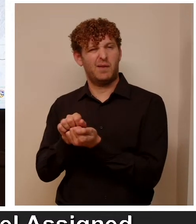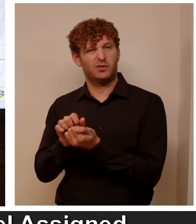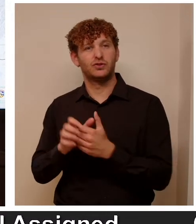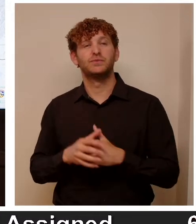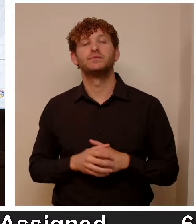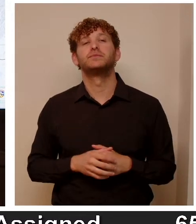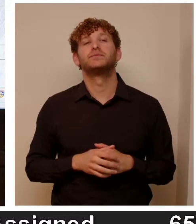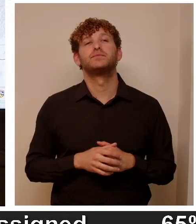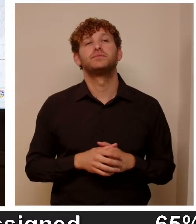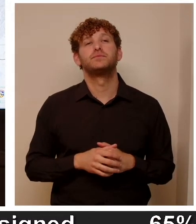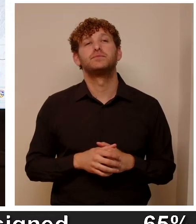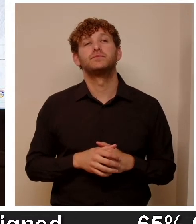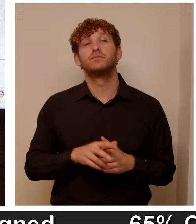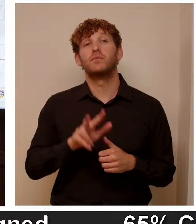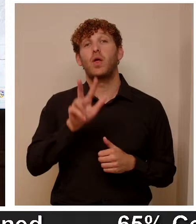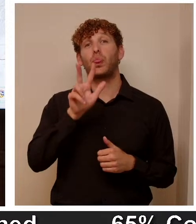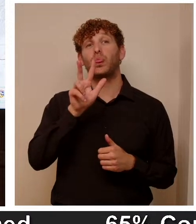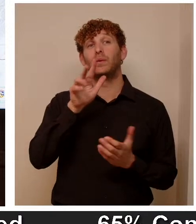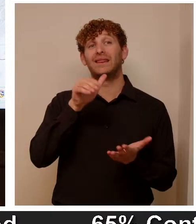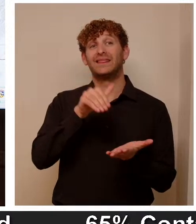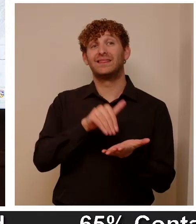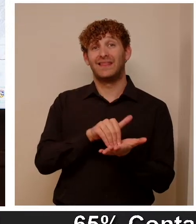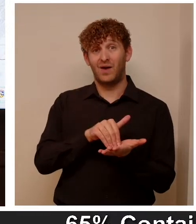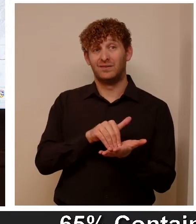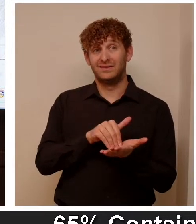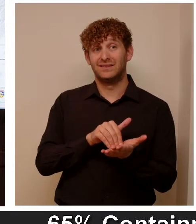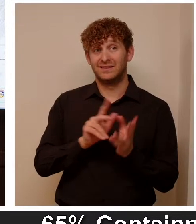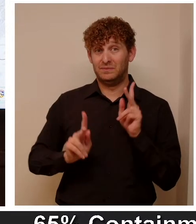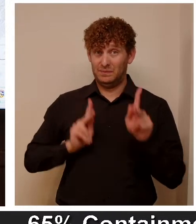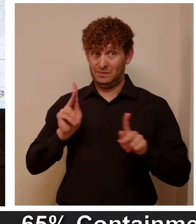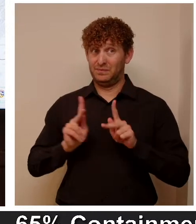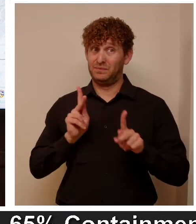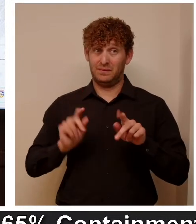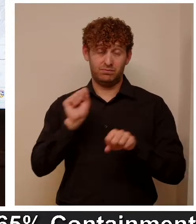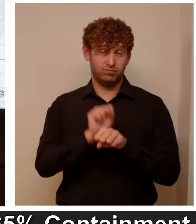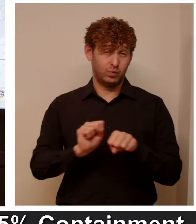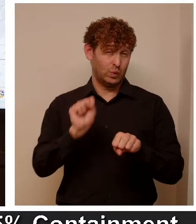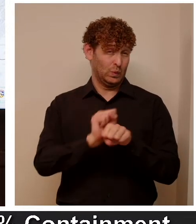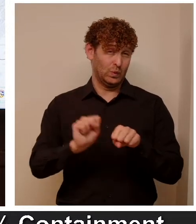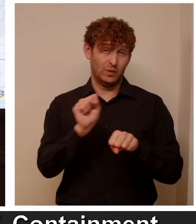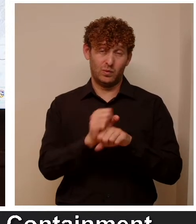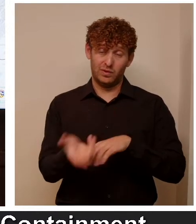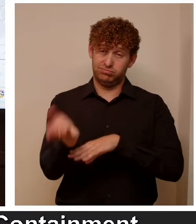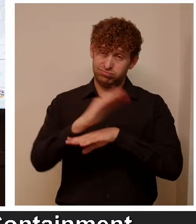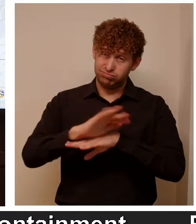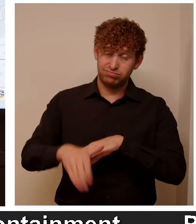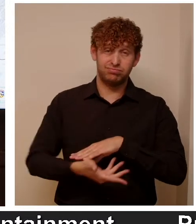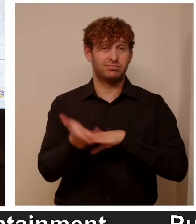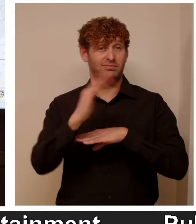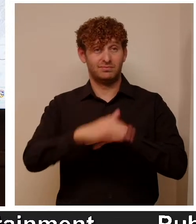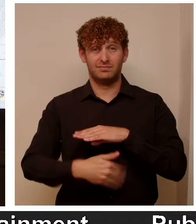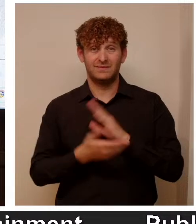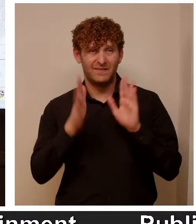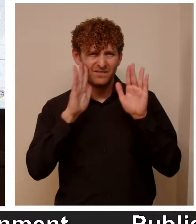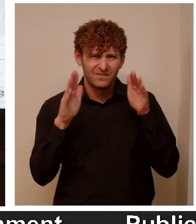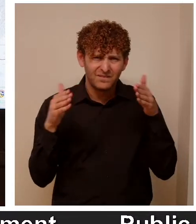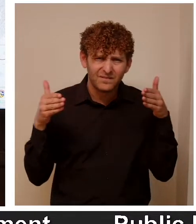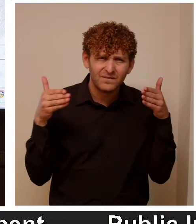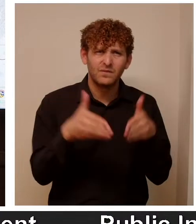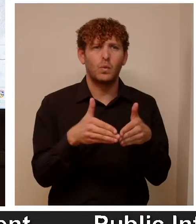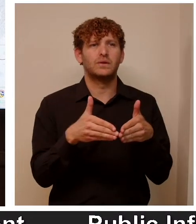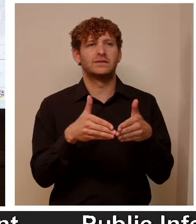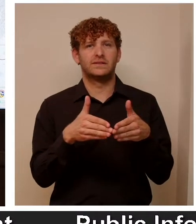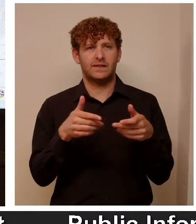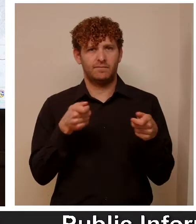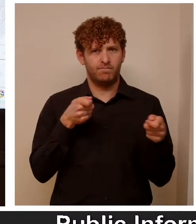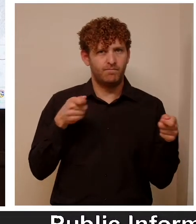over 3,000 personnel on the Eaton Fire working around the clock, focused on bringing full containment to the incident,